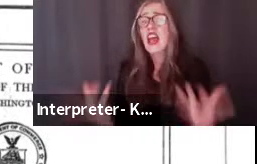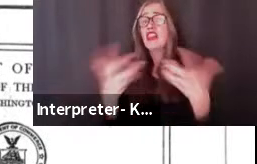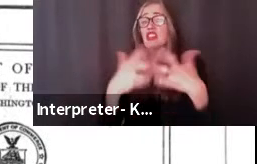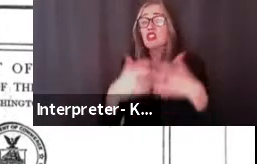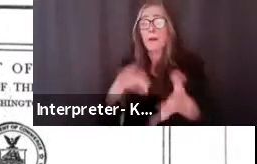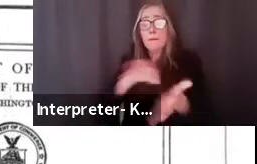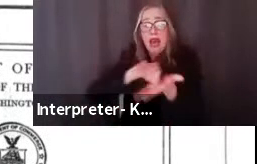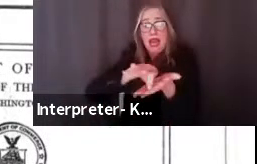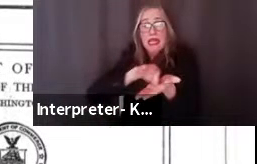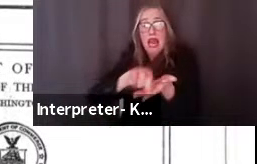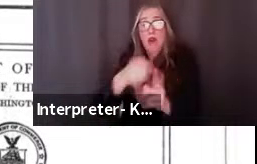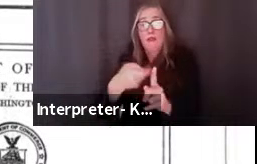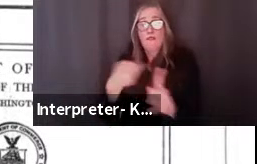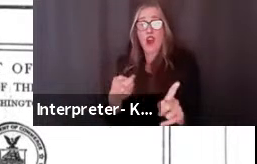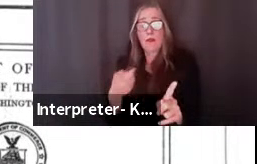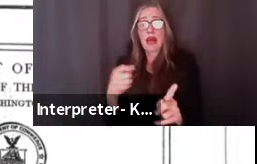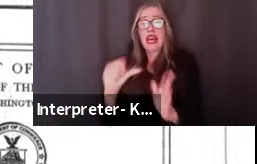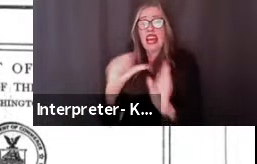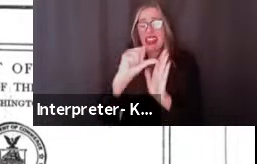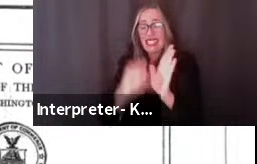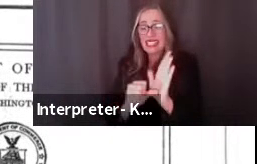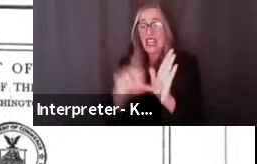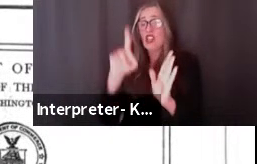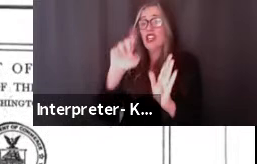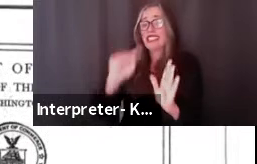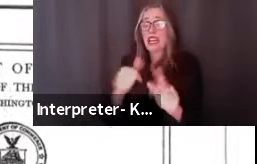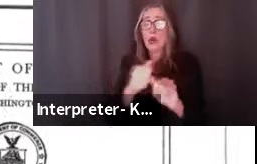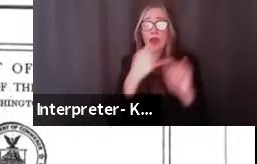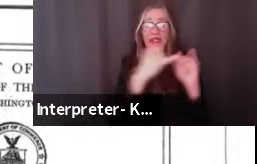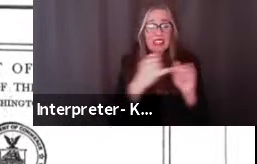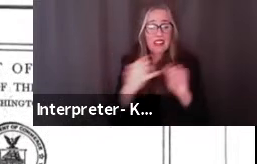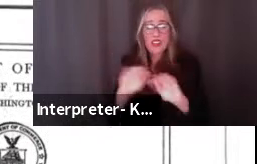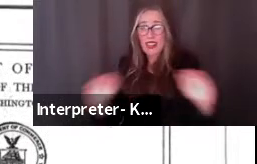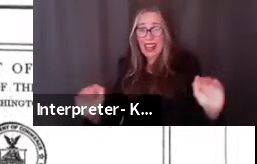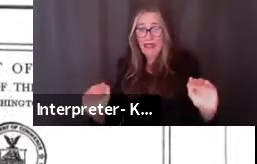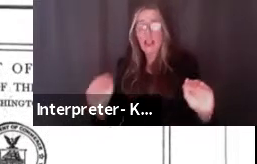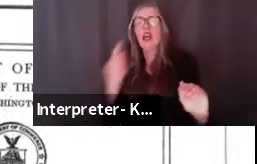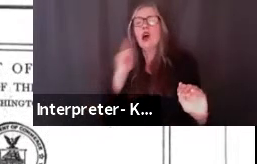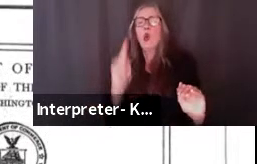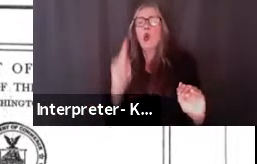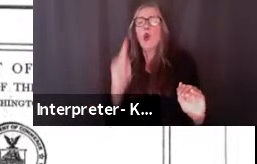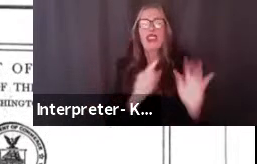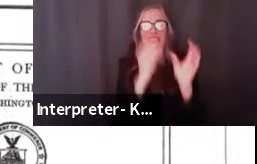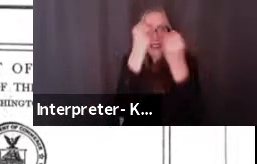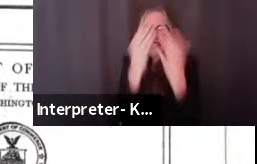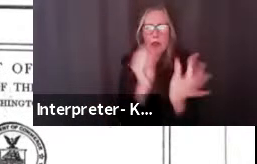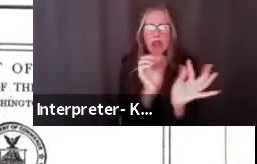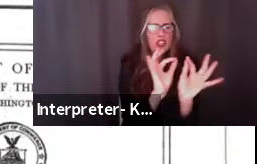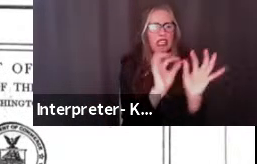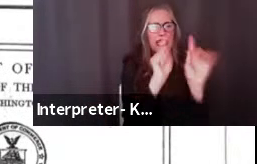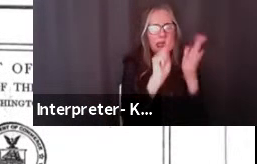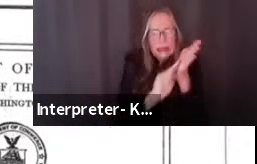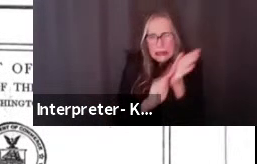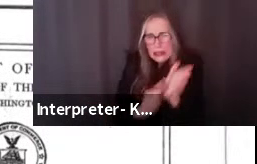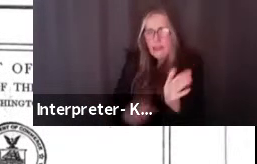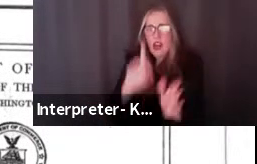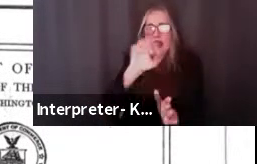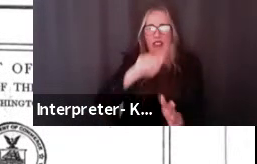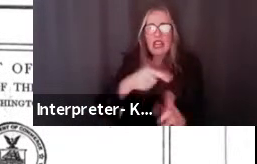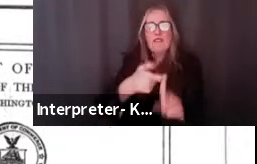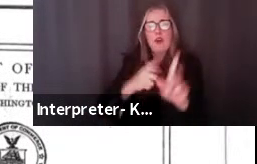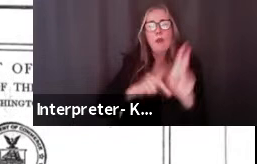counts from the sterilization dataset with individual level census microdata of california's institutionalized